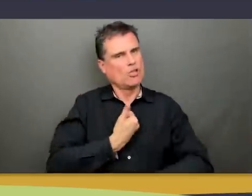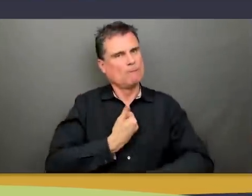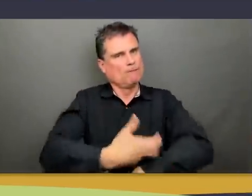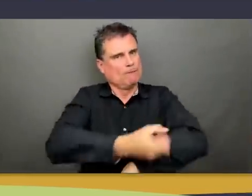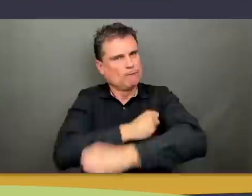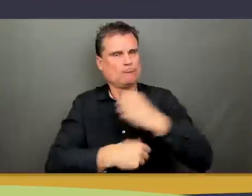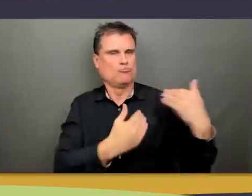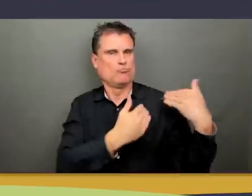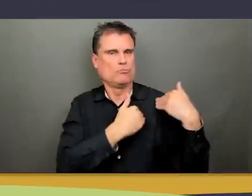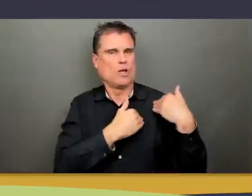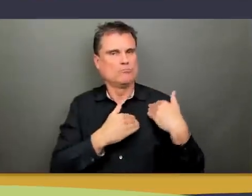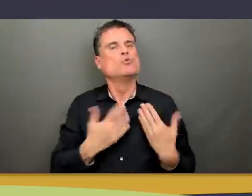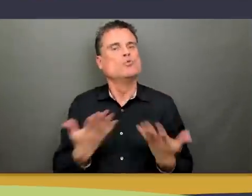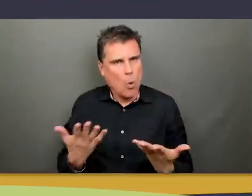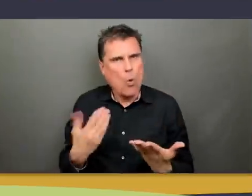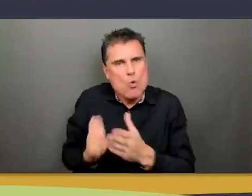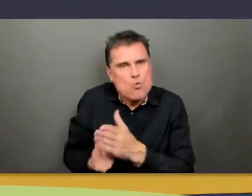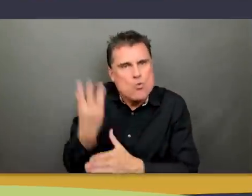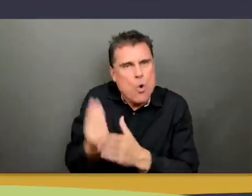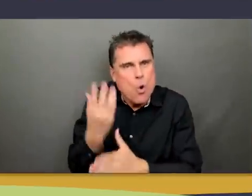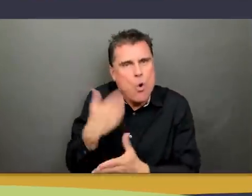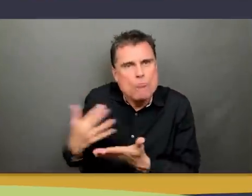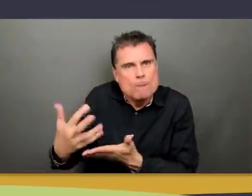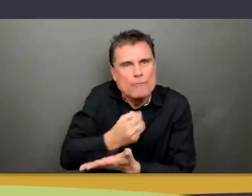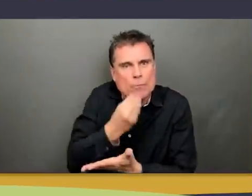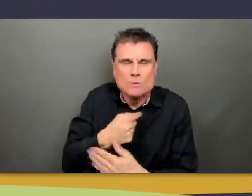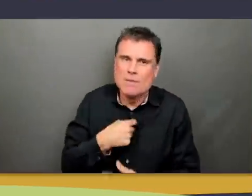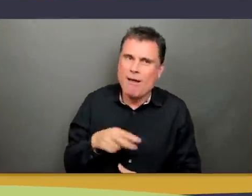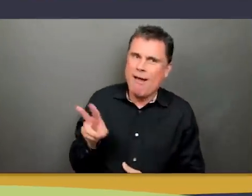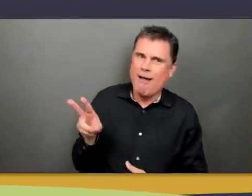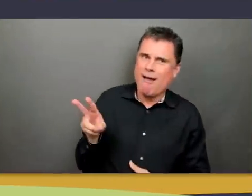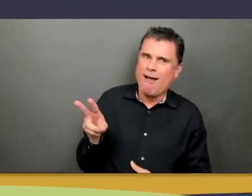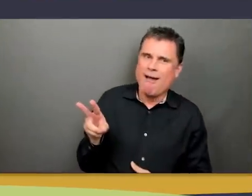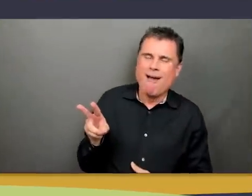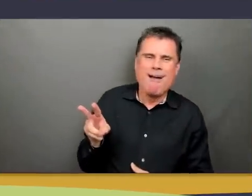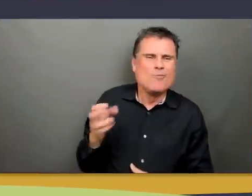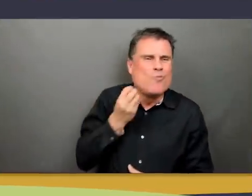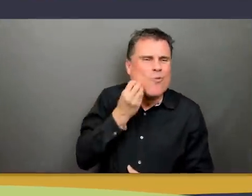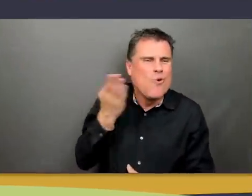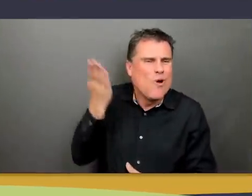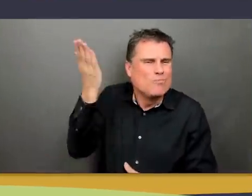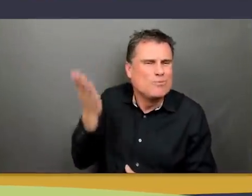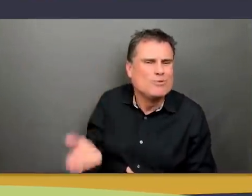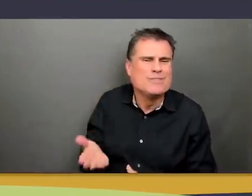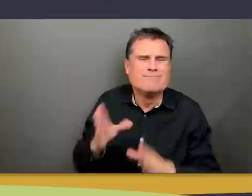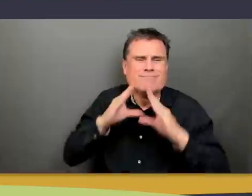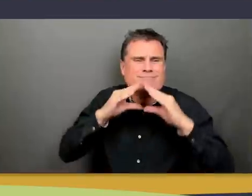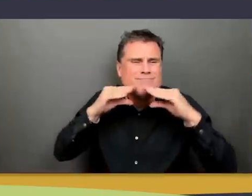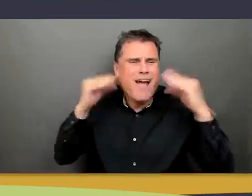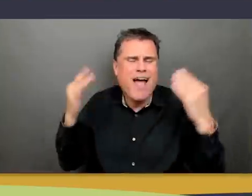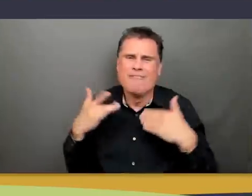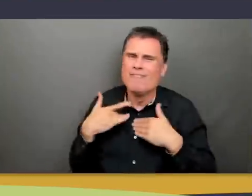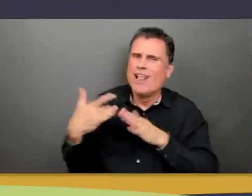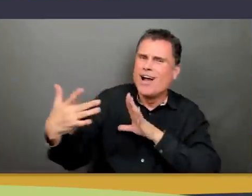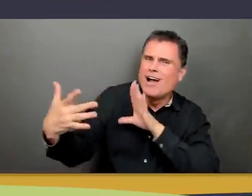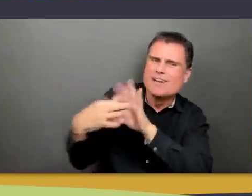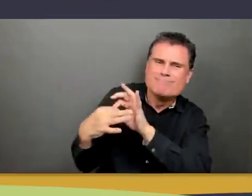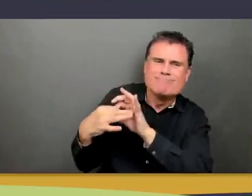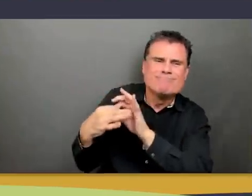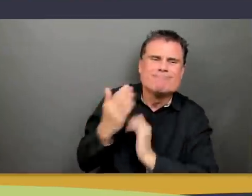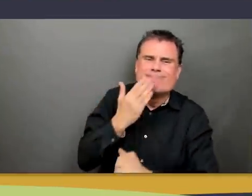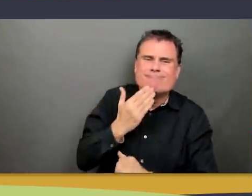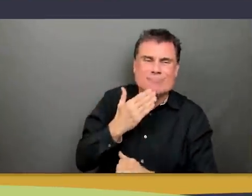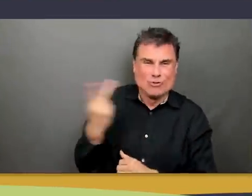kept reminding me why I am here and motivated me to promote this initiative deeper and